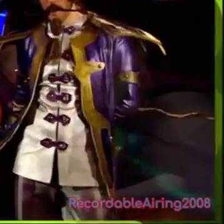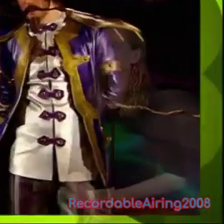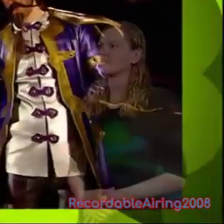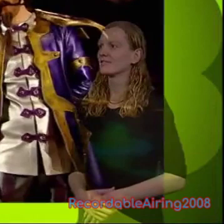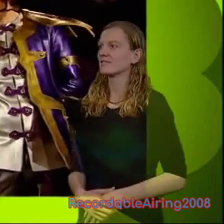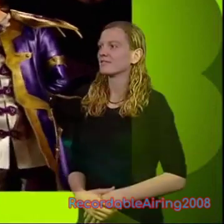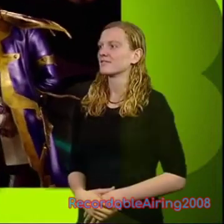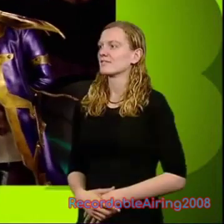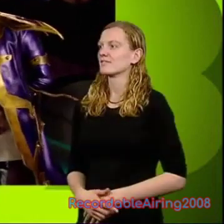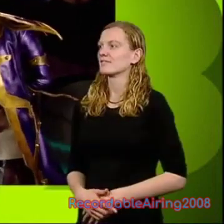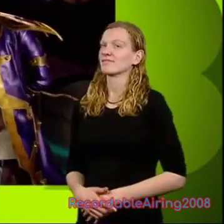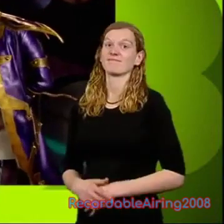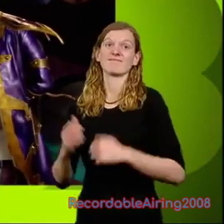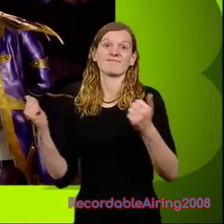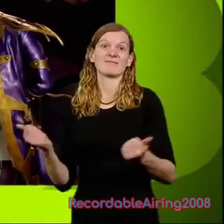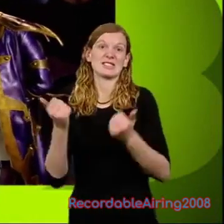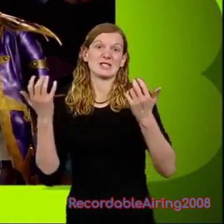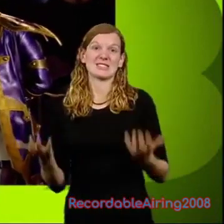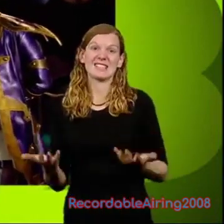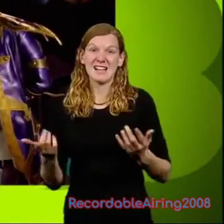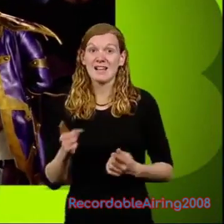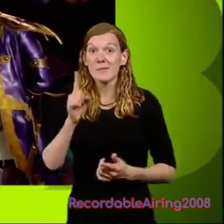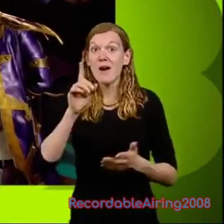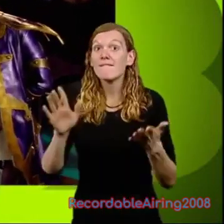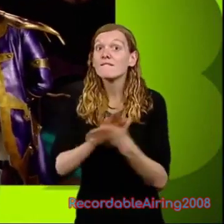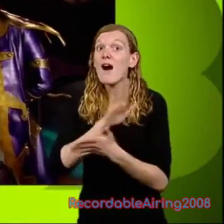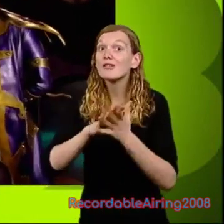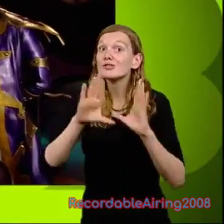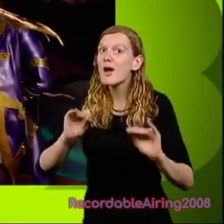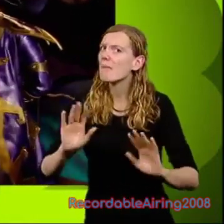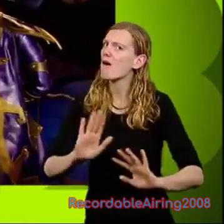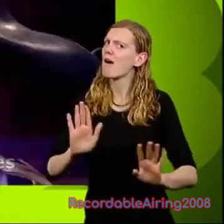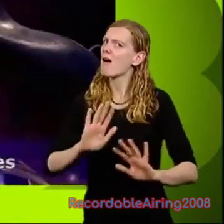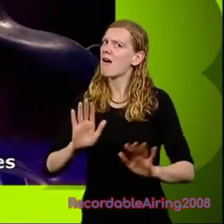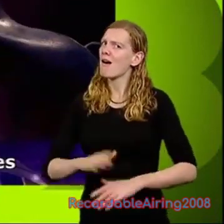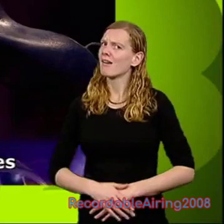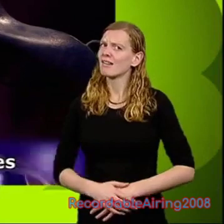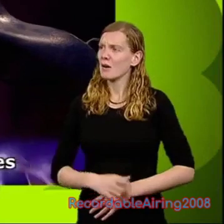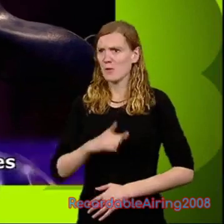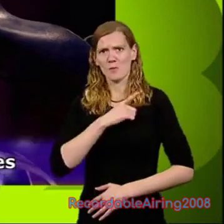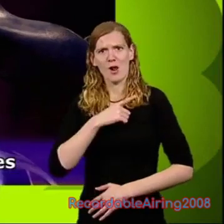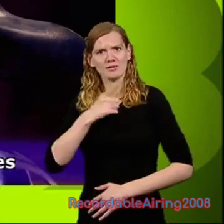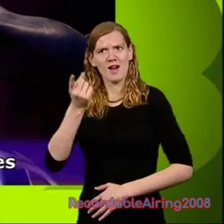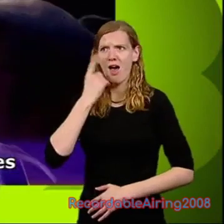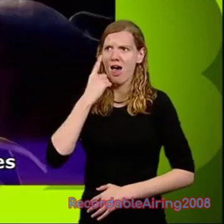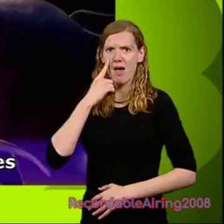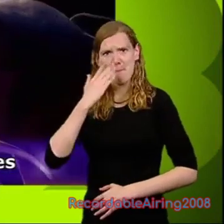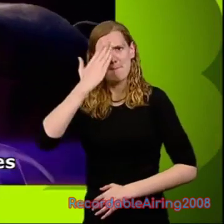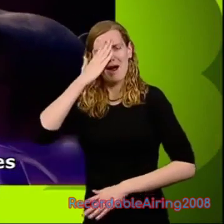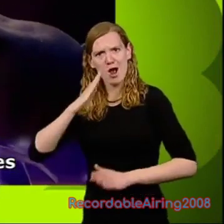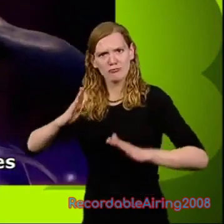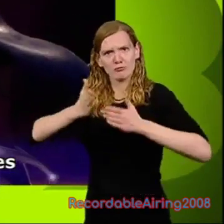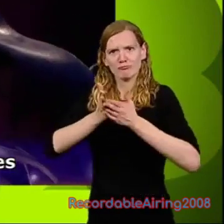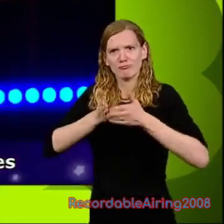Well, that's it from us today. But the fun doesn't stop here. Oh no! Why not become a cyberspace pirate and really push